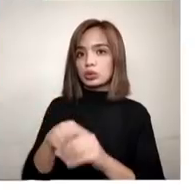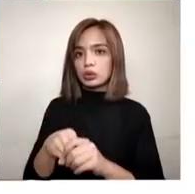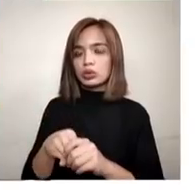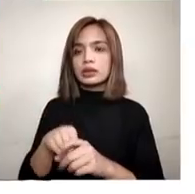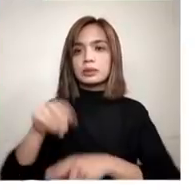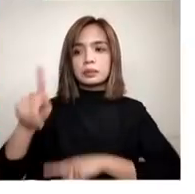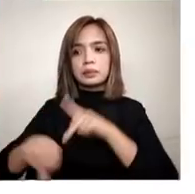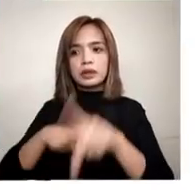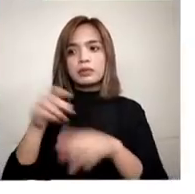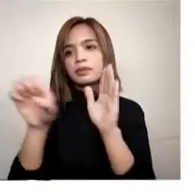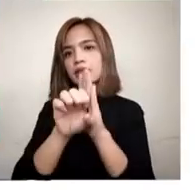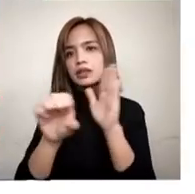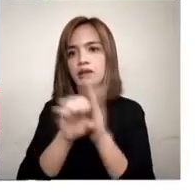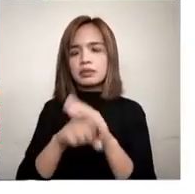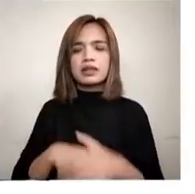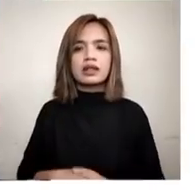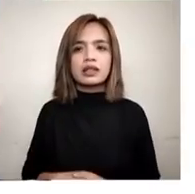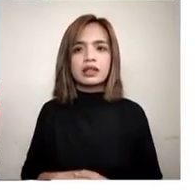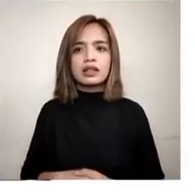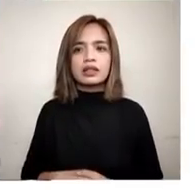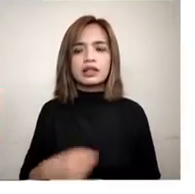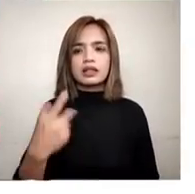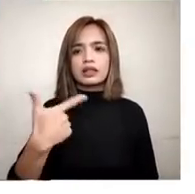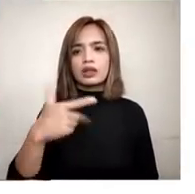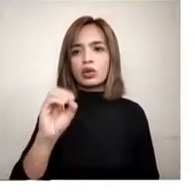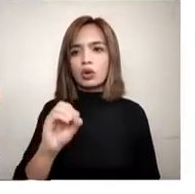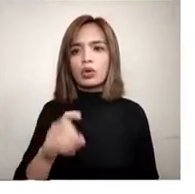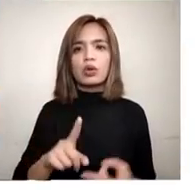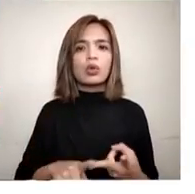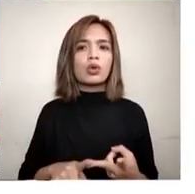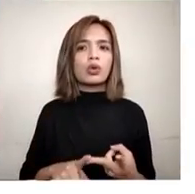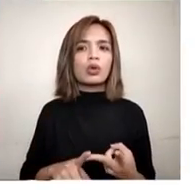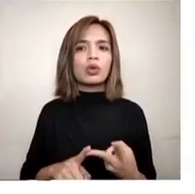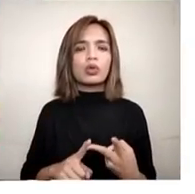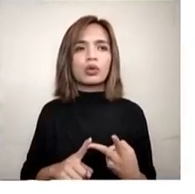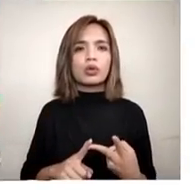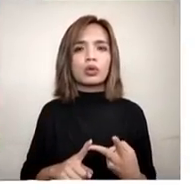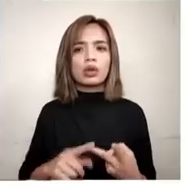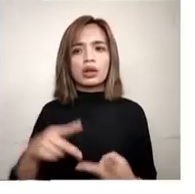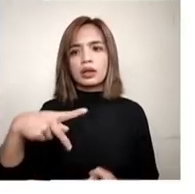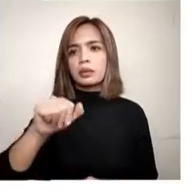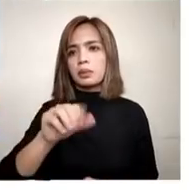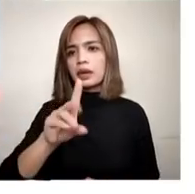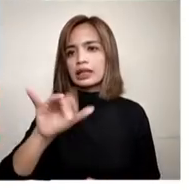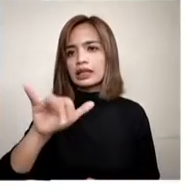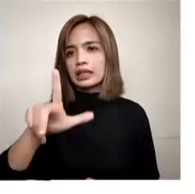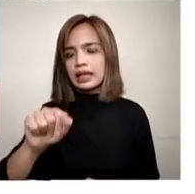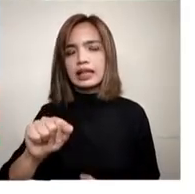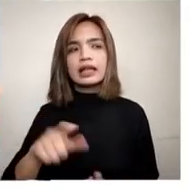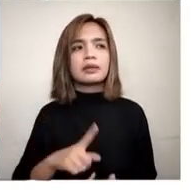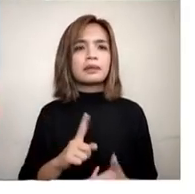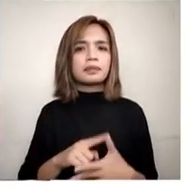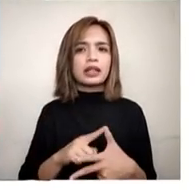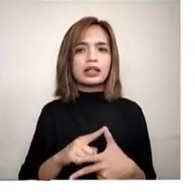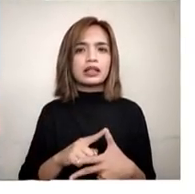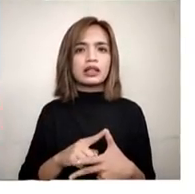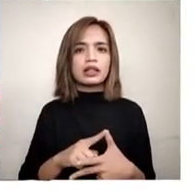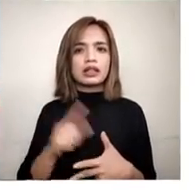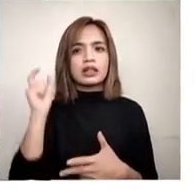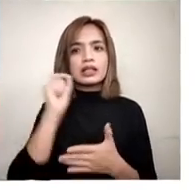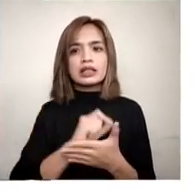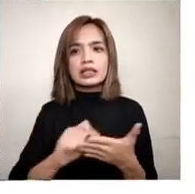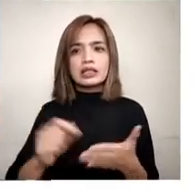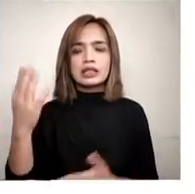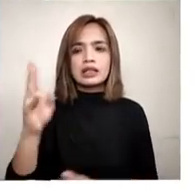like Kenneth Hartigan Goh and Mingita Padilla, also former Secretary Manuel